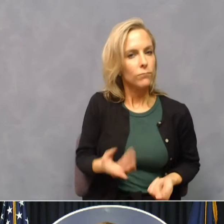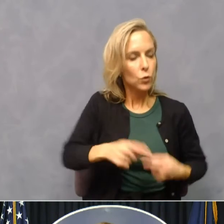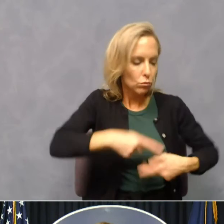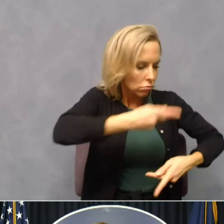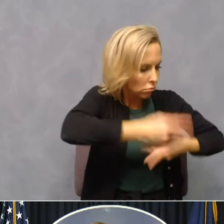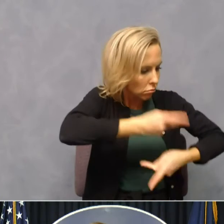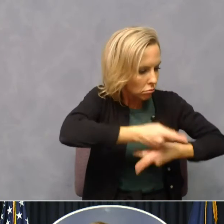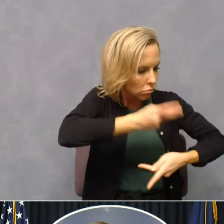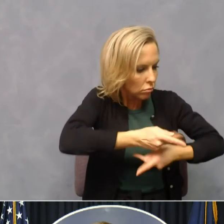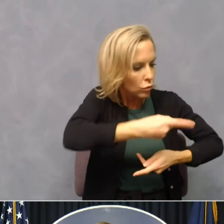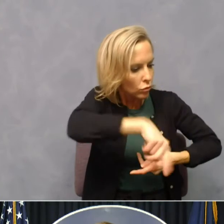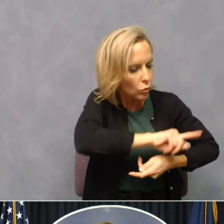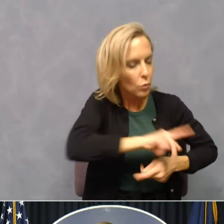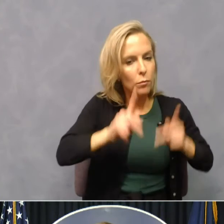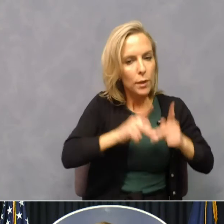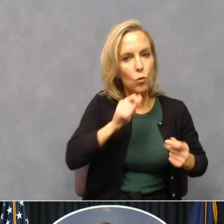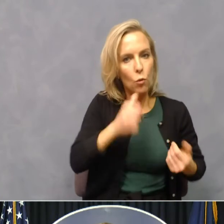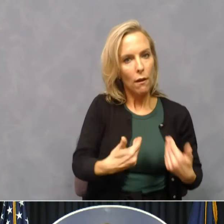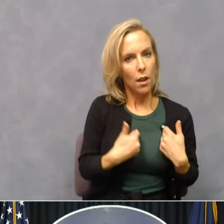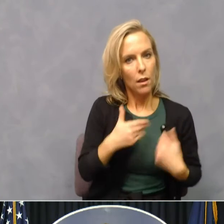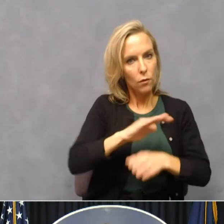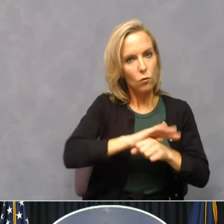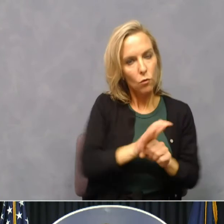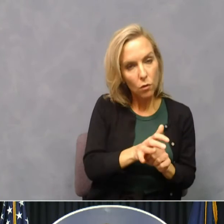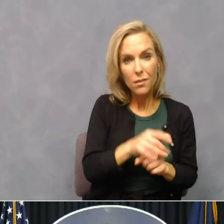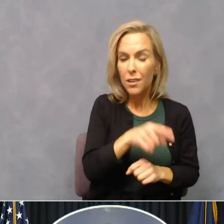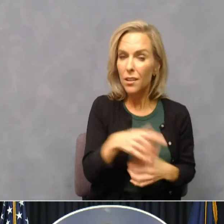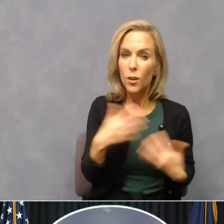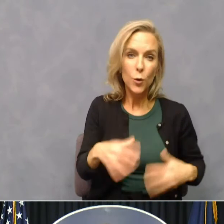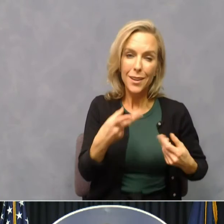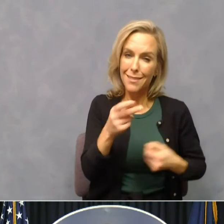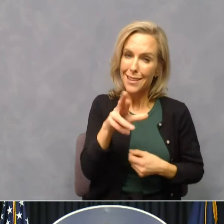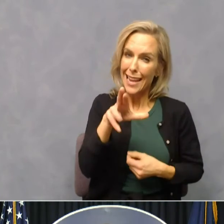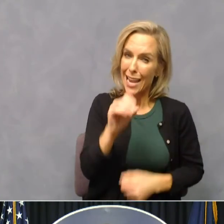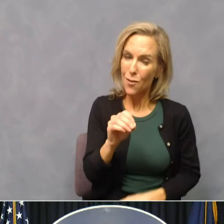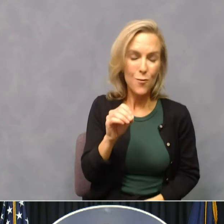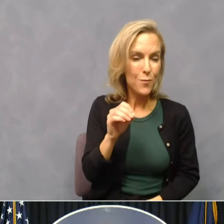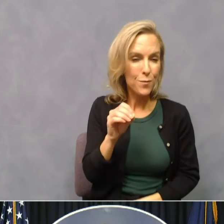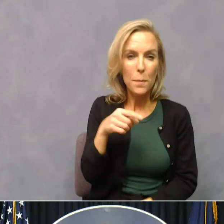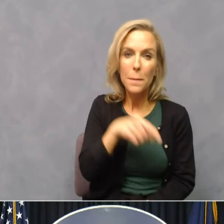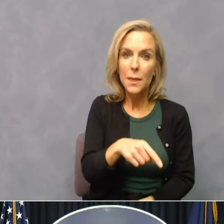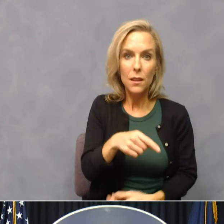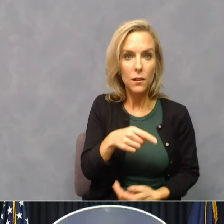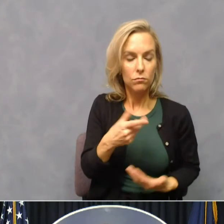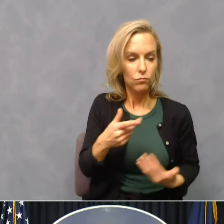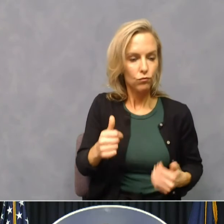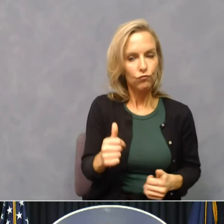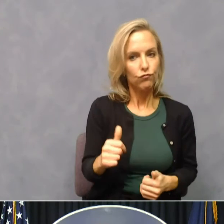COVID, and he was a true hero in the fact that he wouldn't shy away.